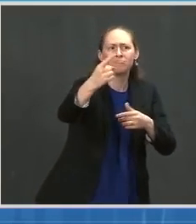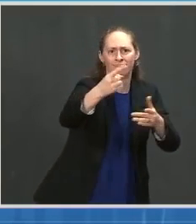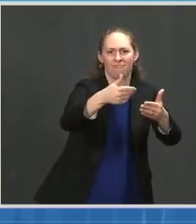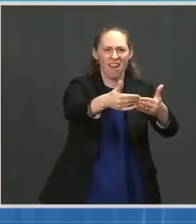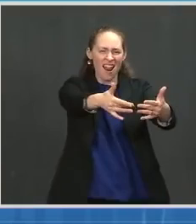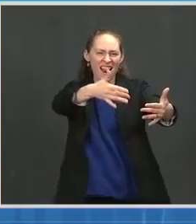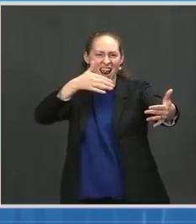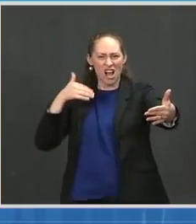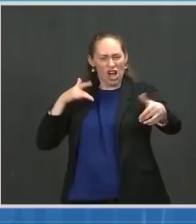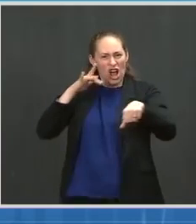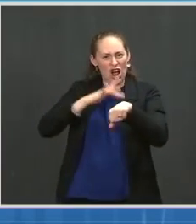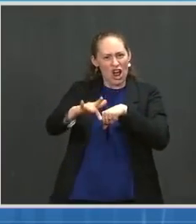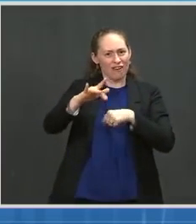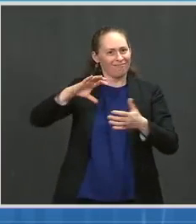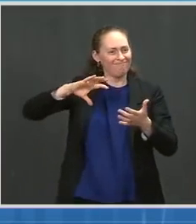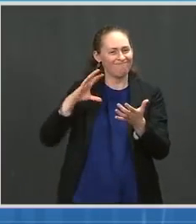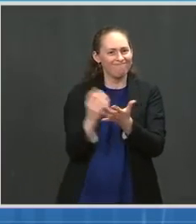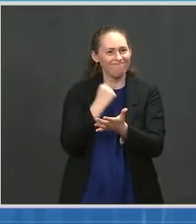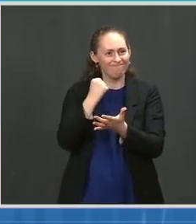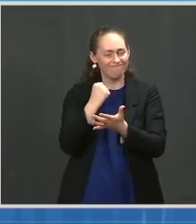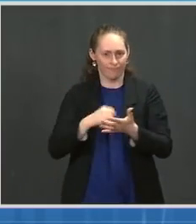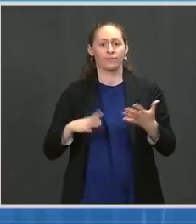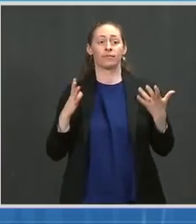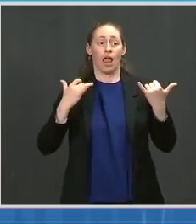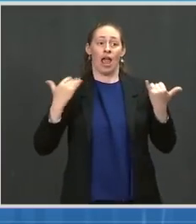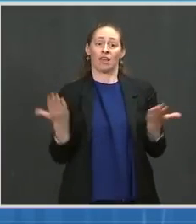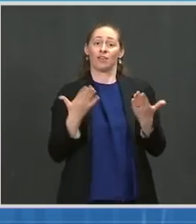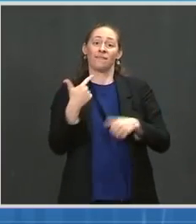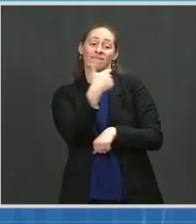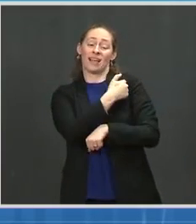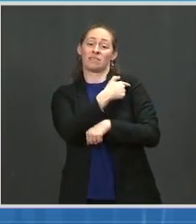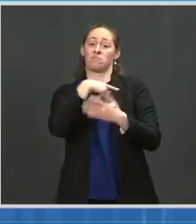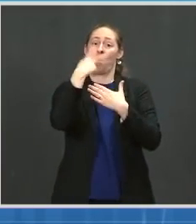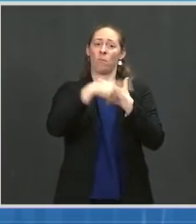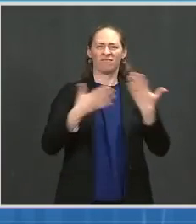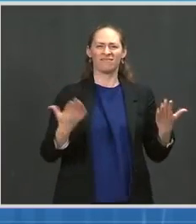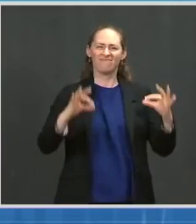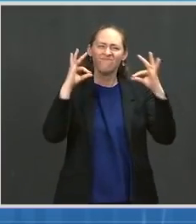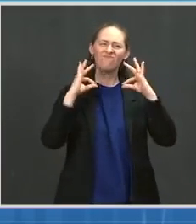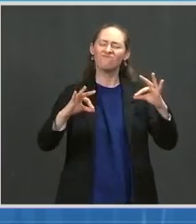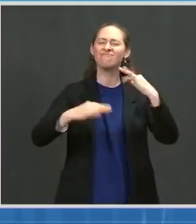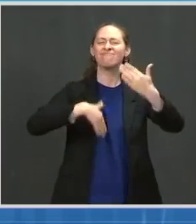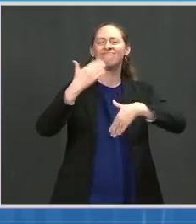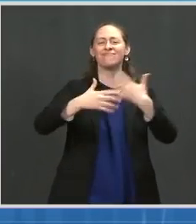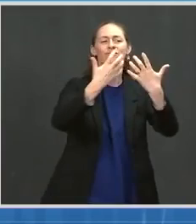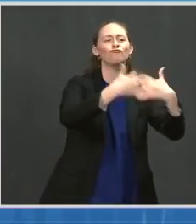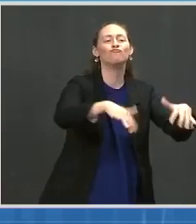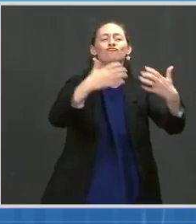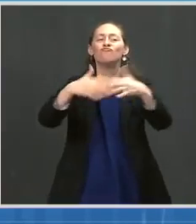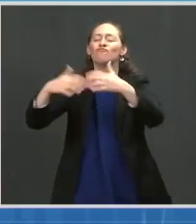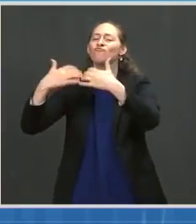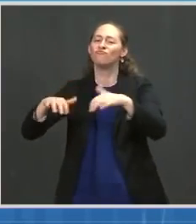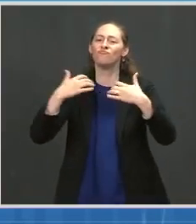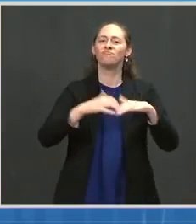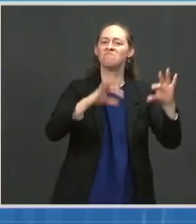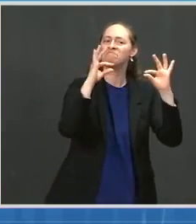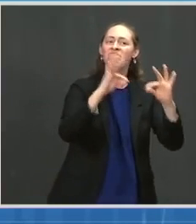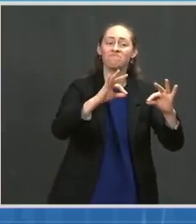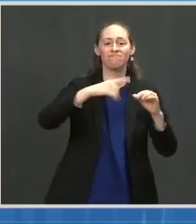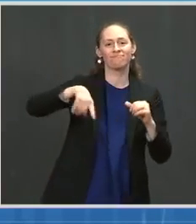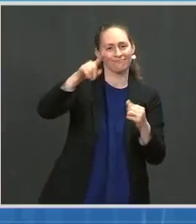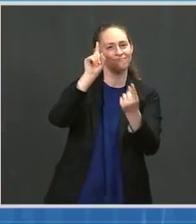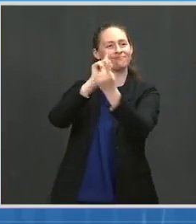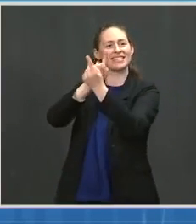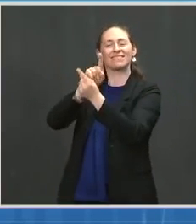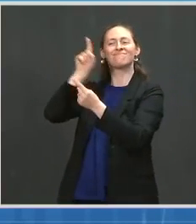Our vaccination program is working. It's accelerating, and we're on track to meet the President's goal of administering